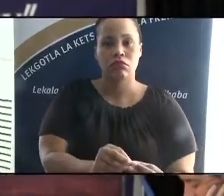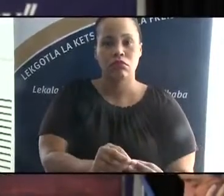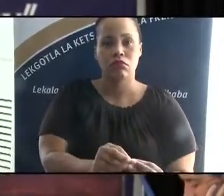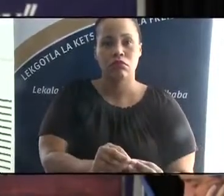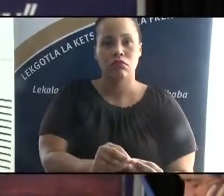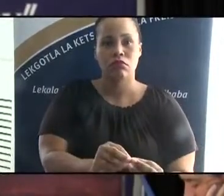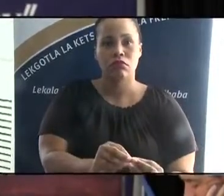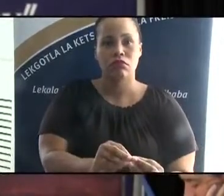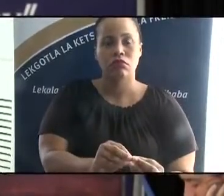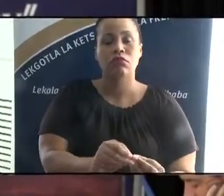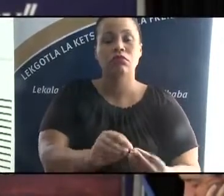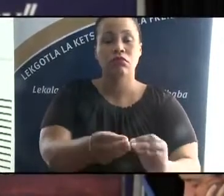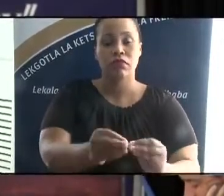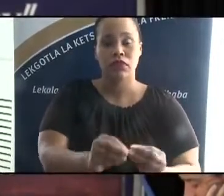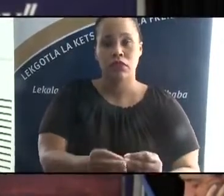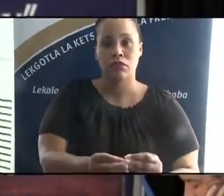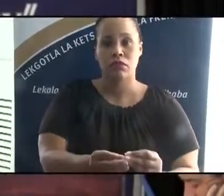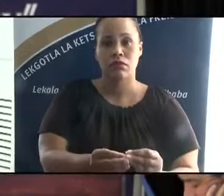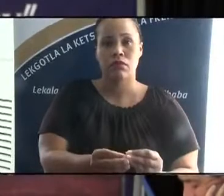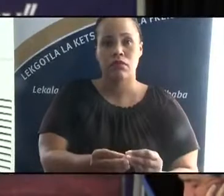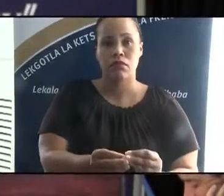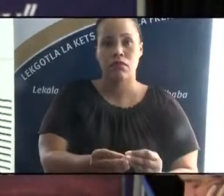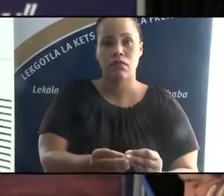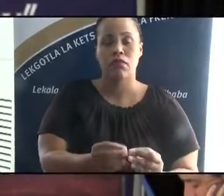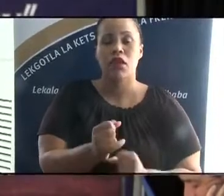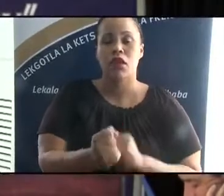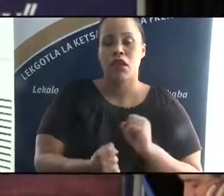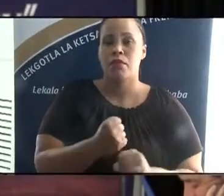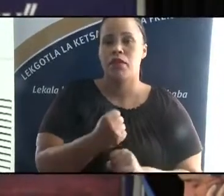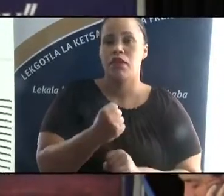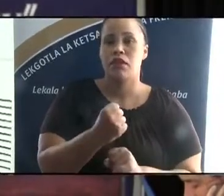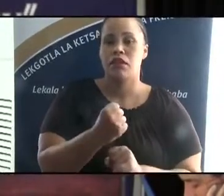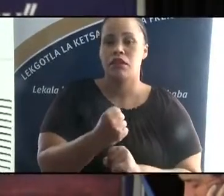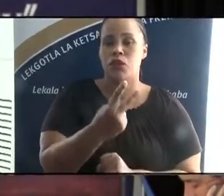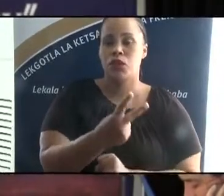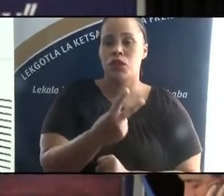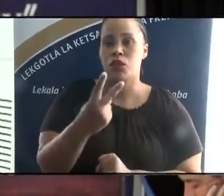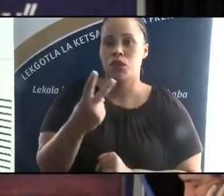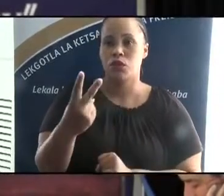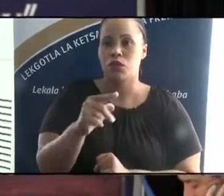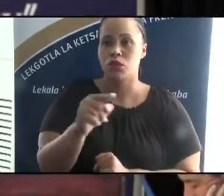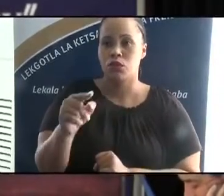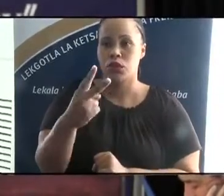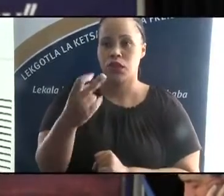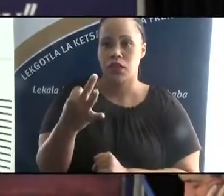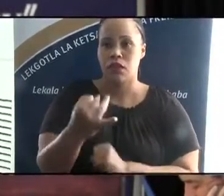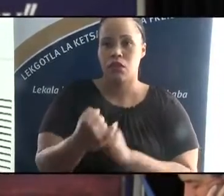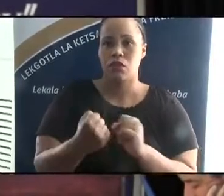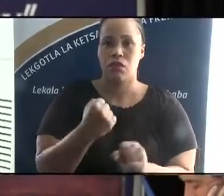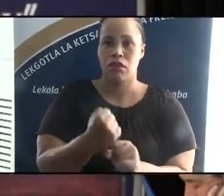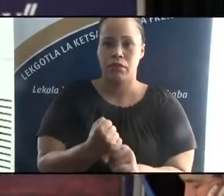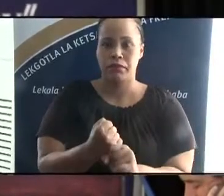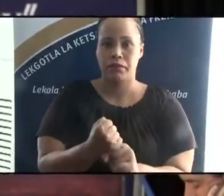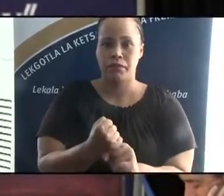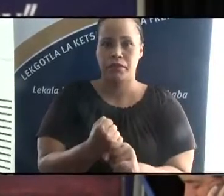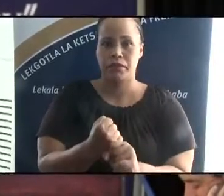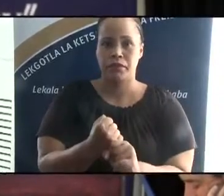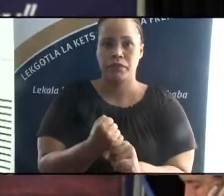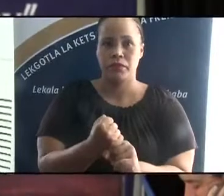rehabilitation and upgrading of our roads during the 2022-23 financial year. A